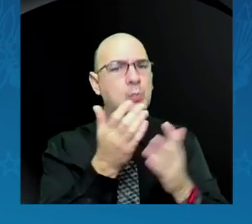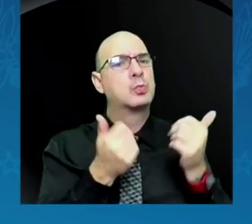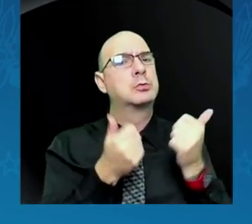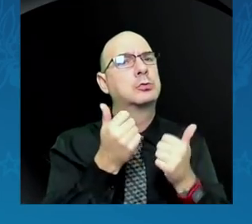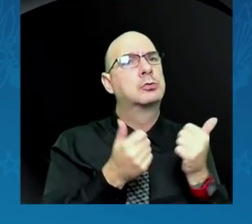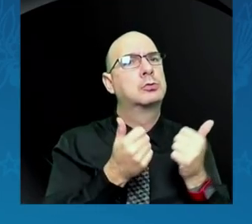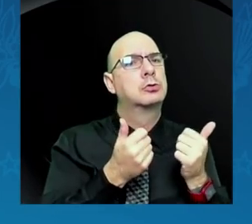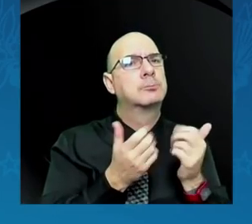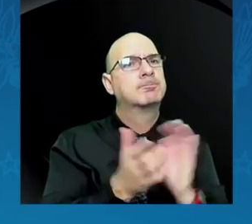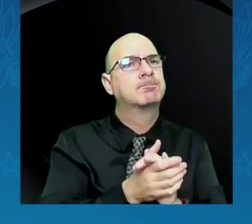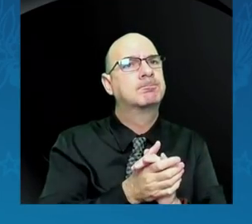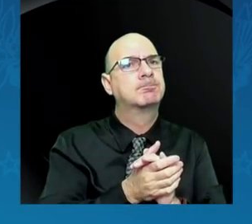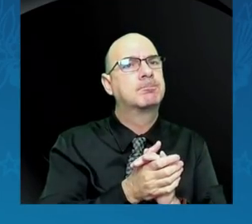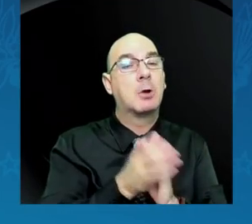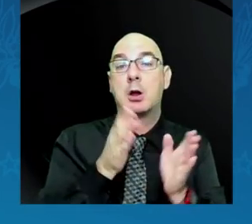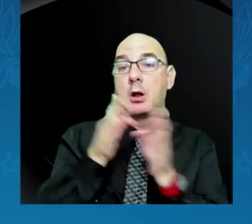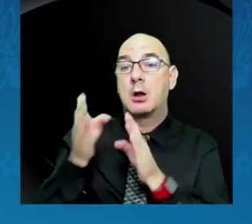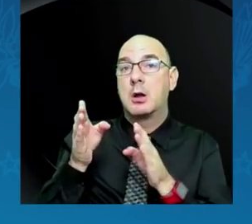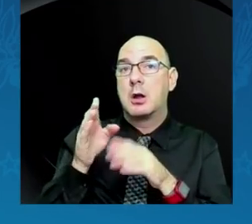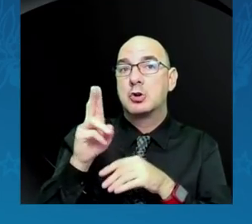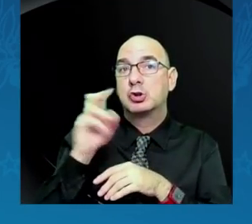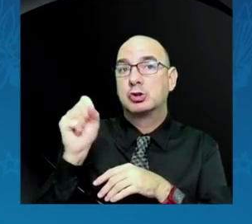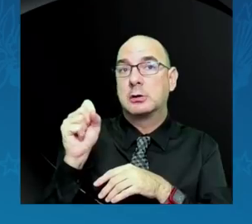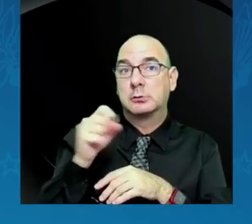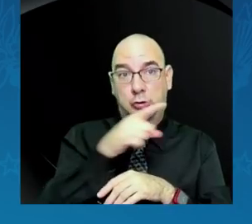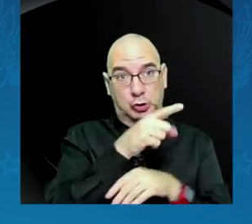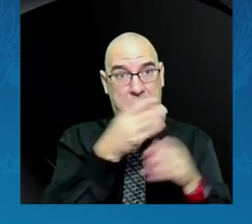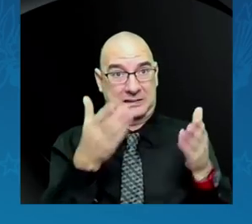have been closely watching the trial of the murder